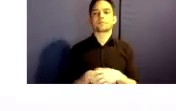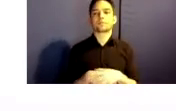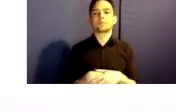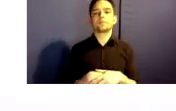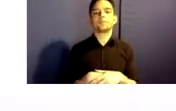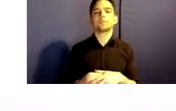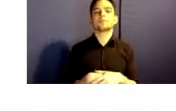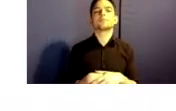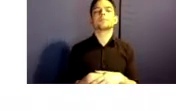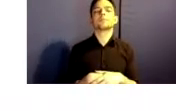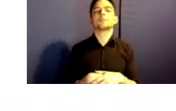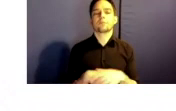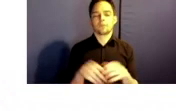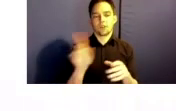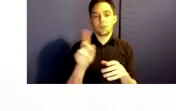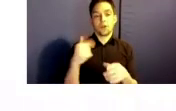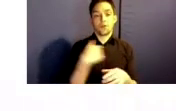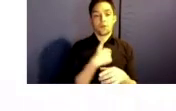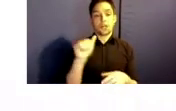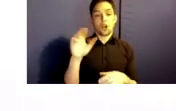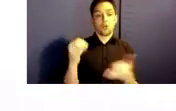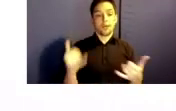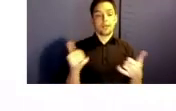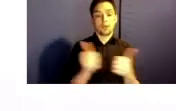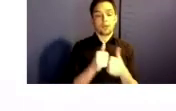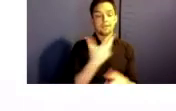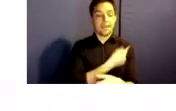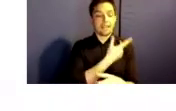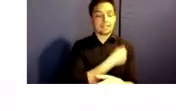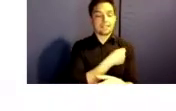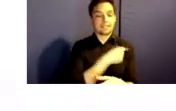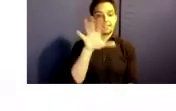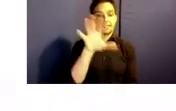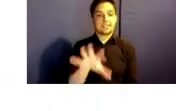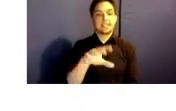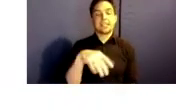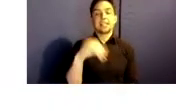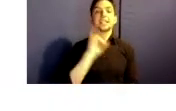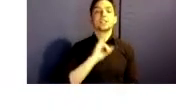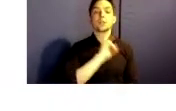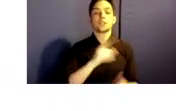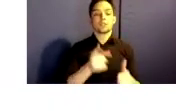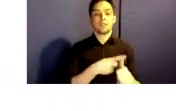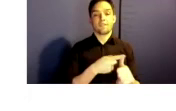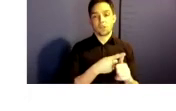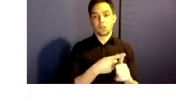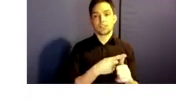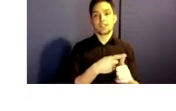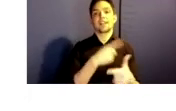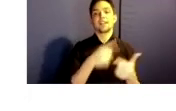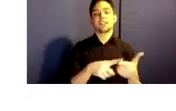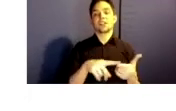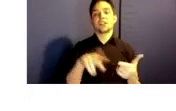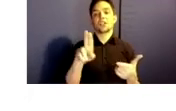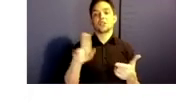here where we are with the vaccination. Israel is the first, followed by United Arab